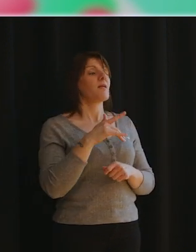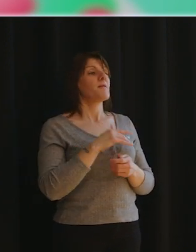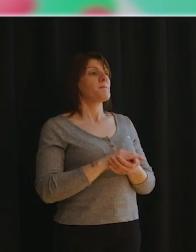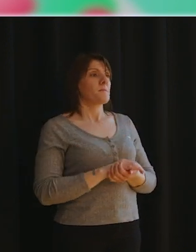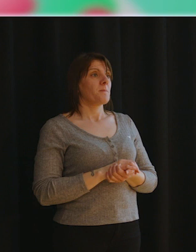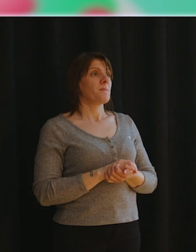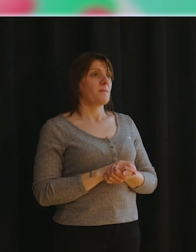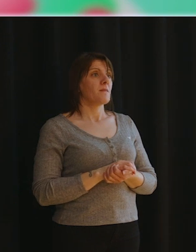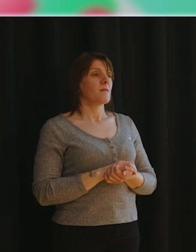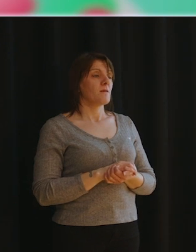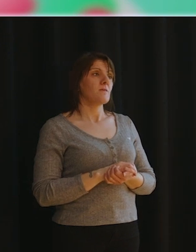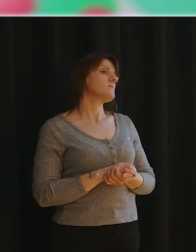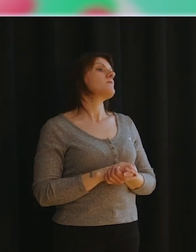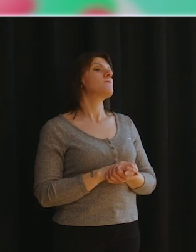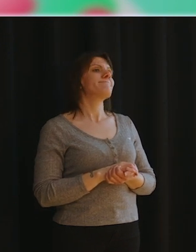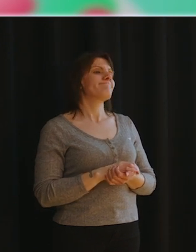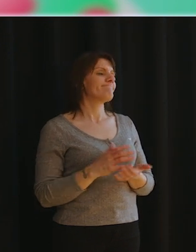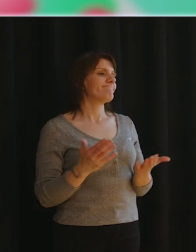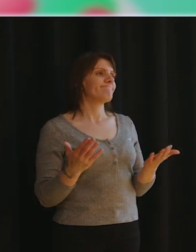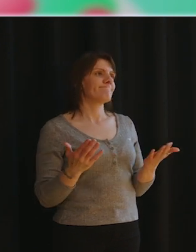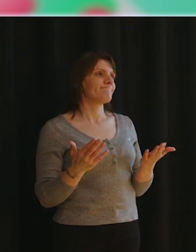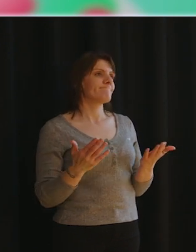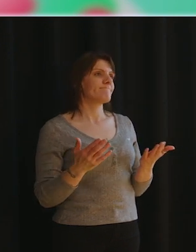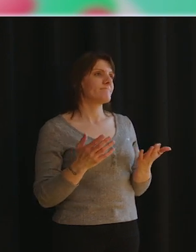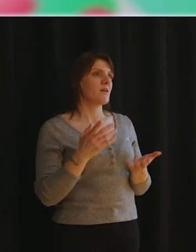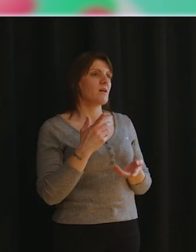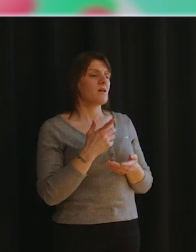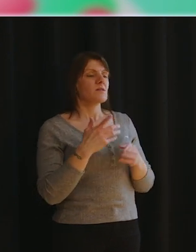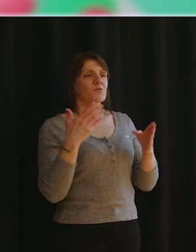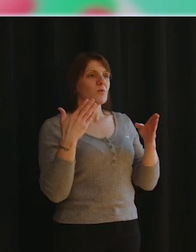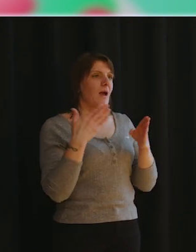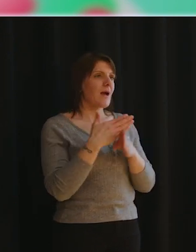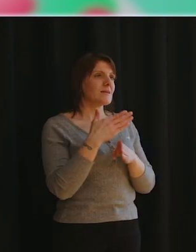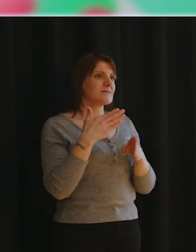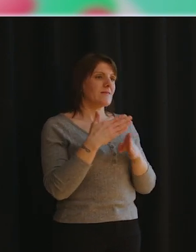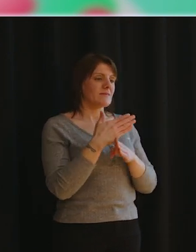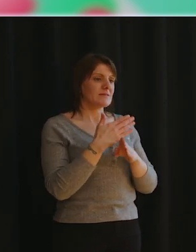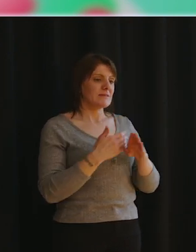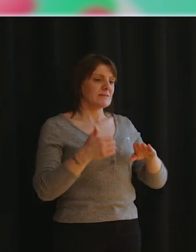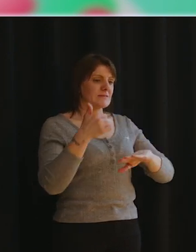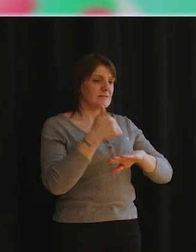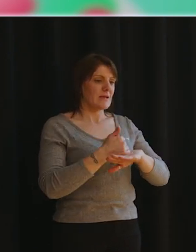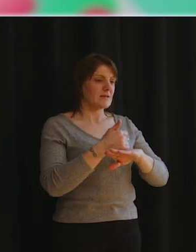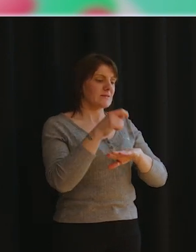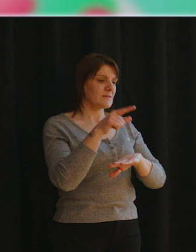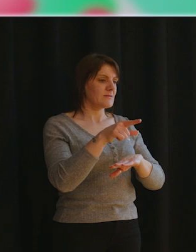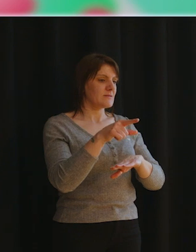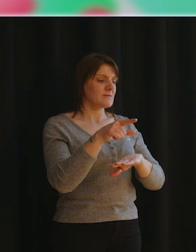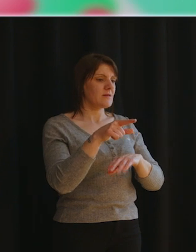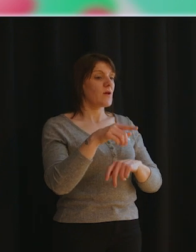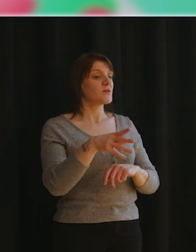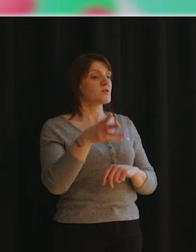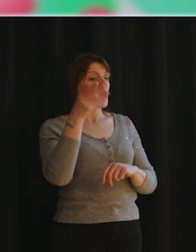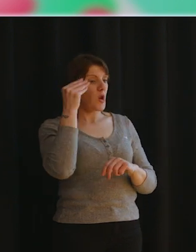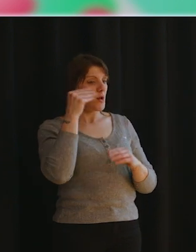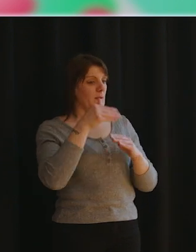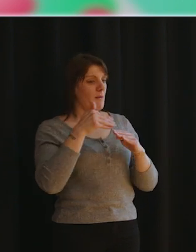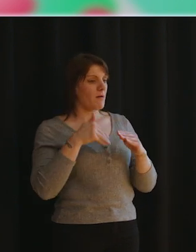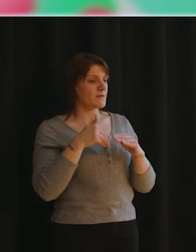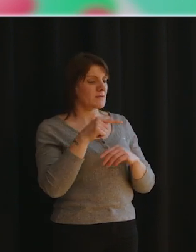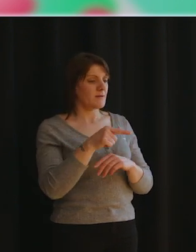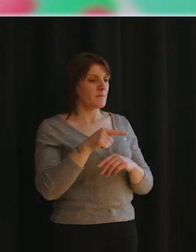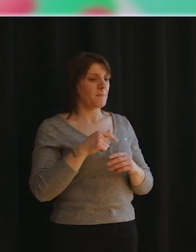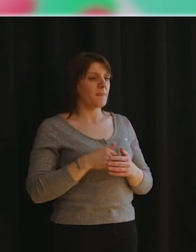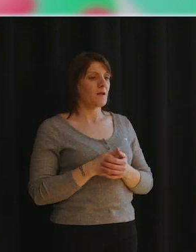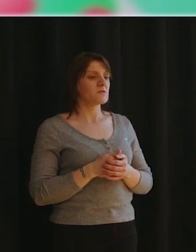engaged with. Not always the activity that's set, it's the learning behind it. And